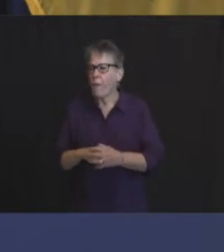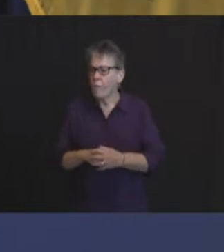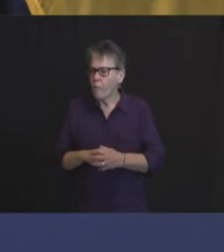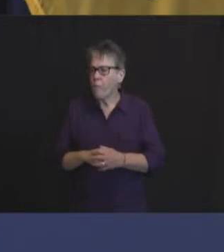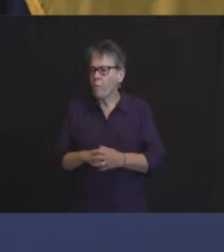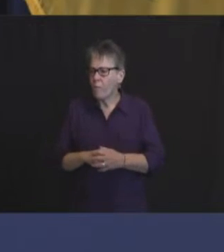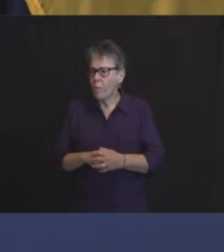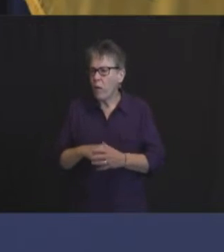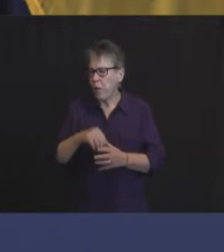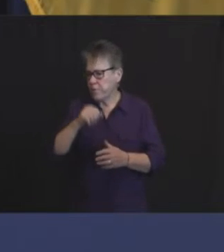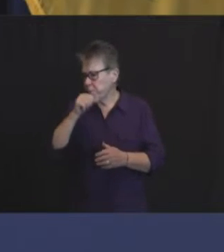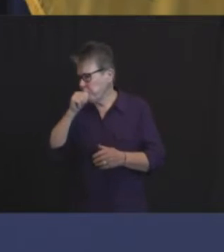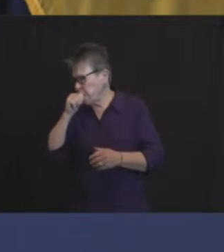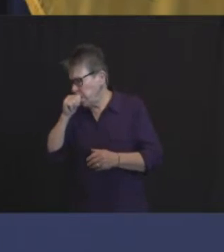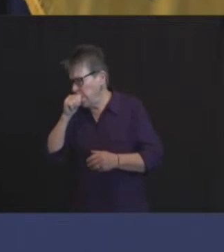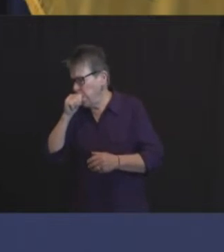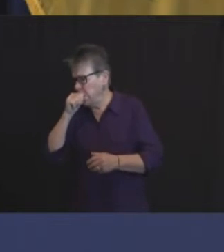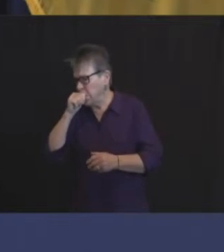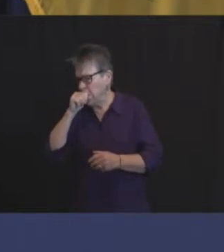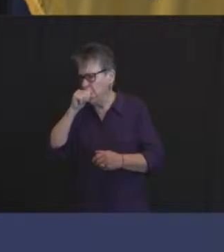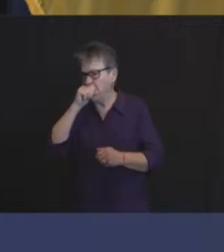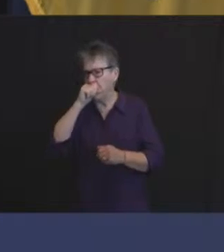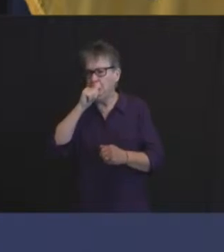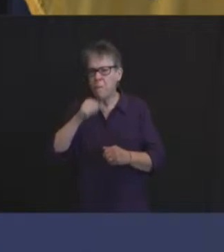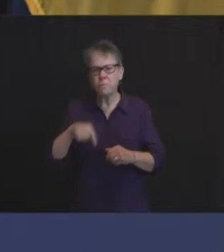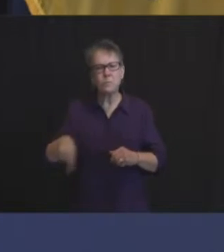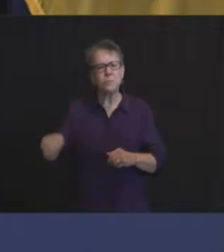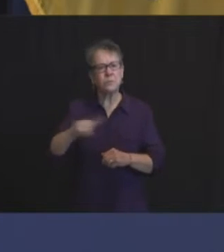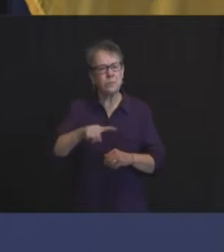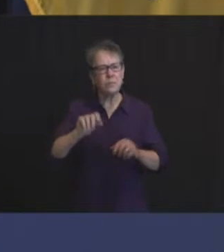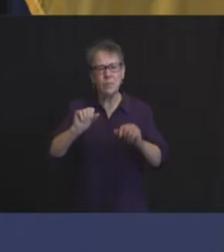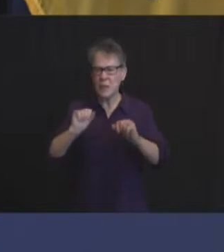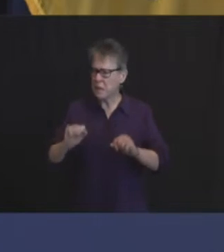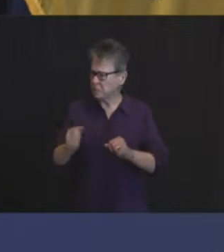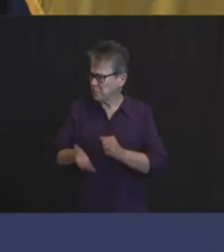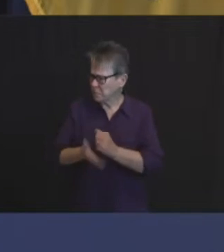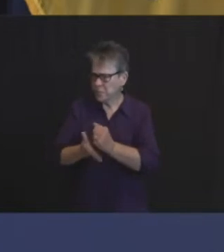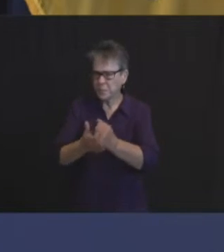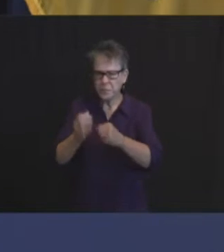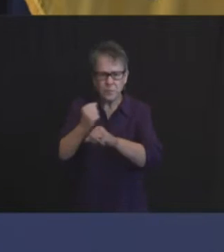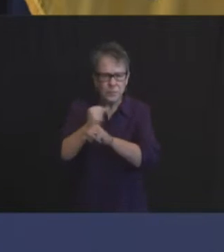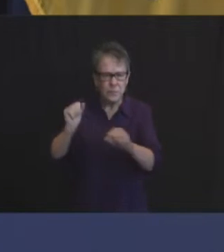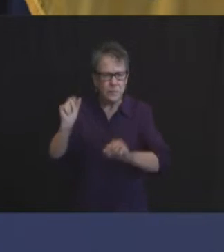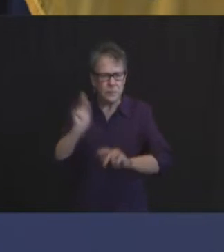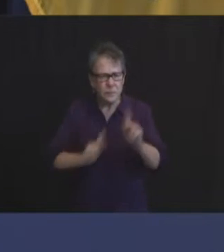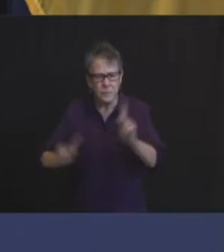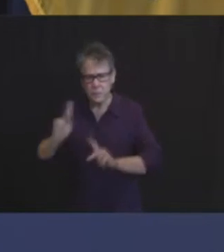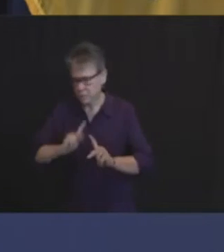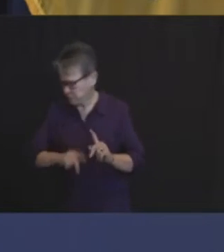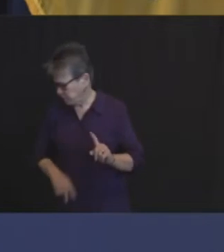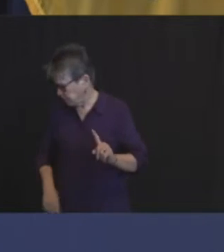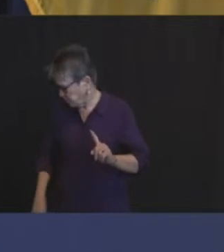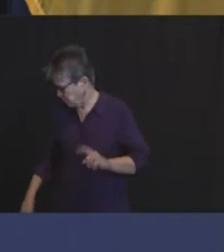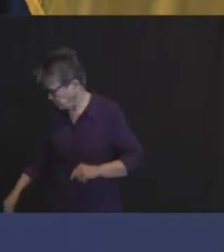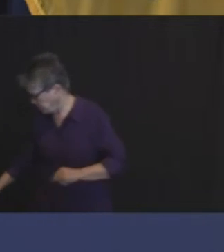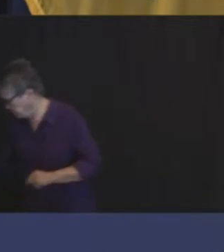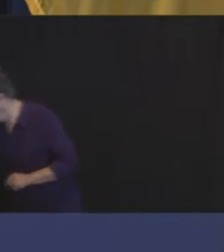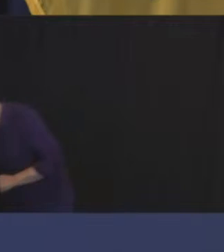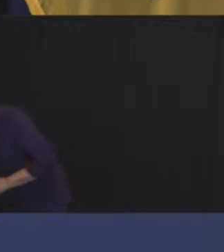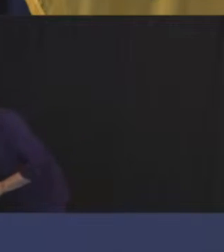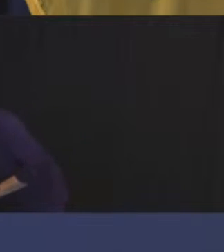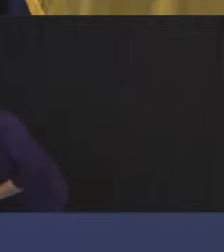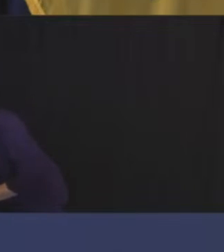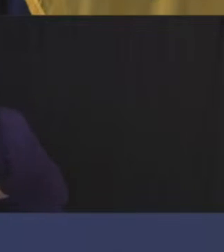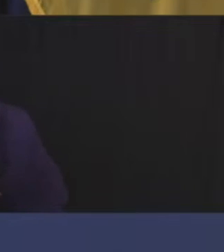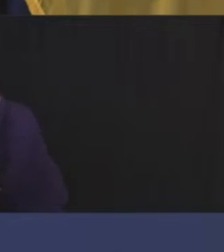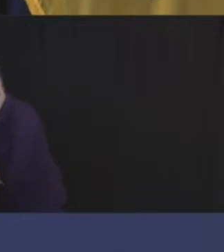thing is safe, it works, we can all partake. Hope everyone's okay back there. So with that, again, we will be